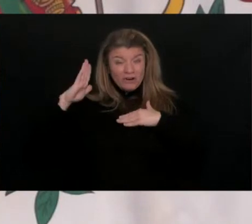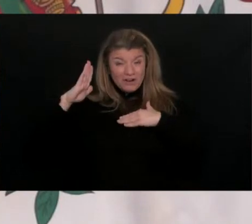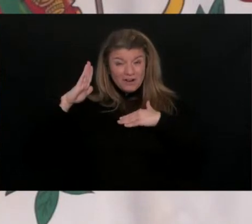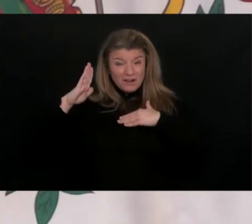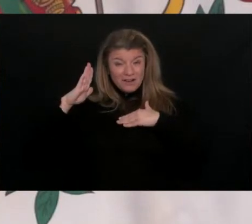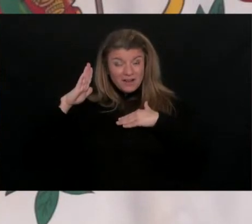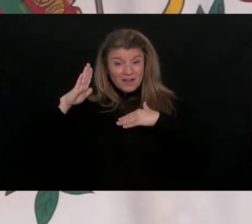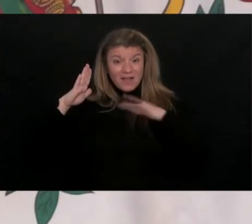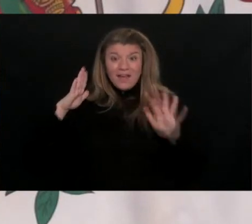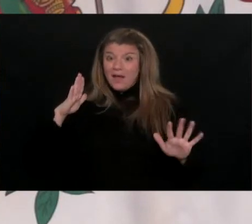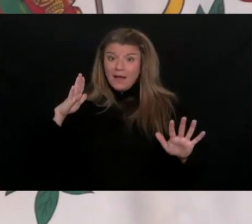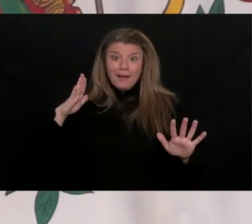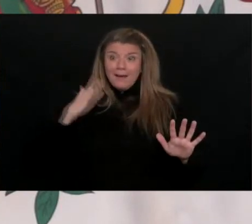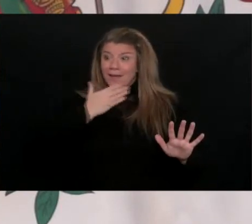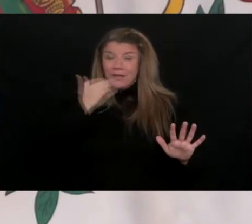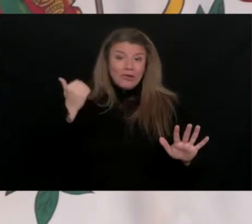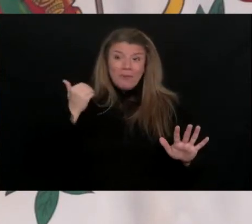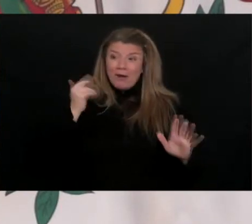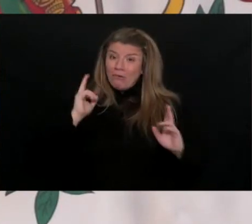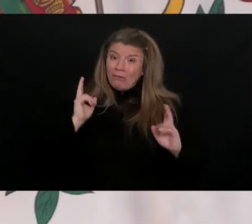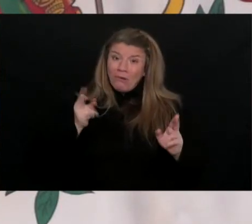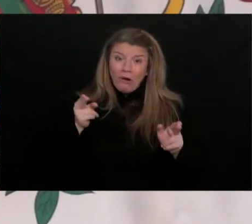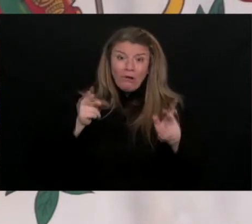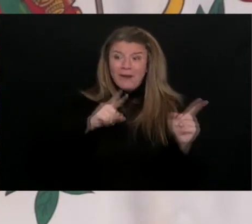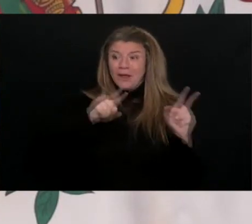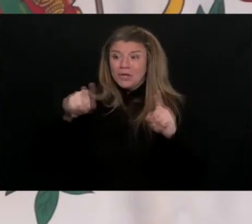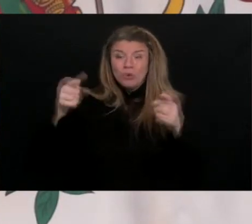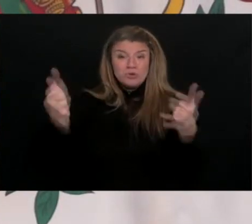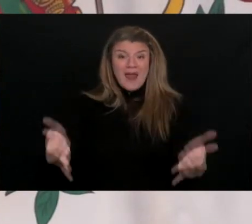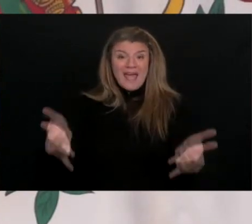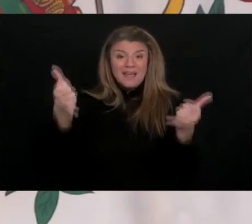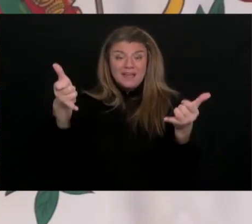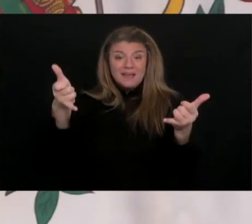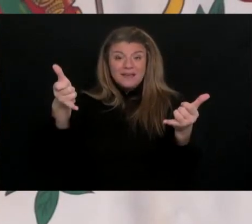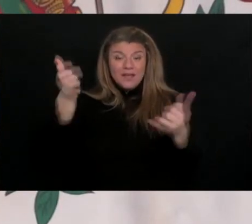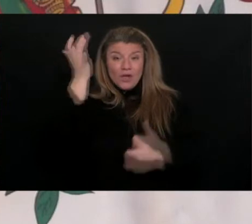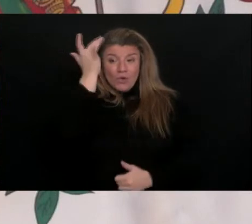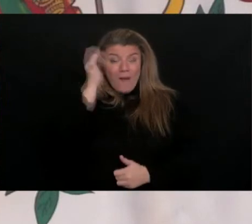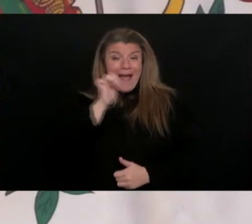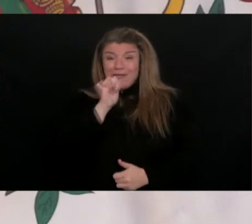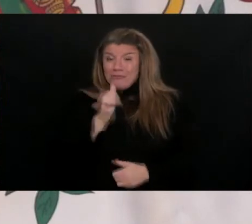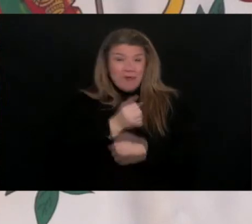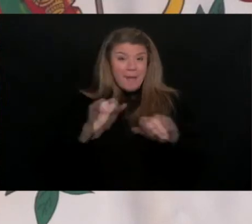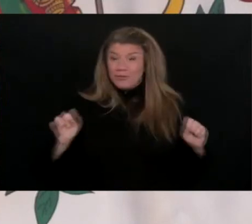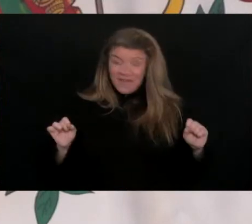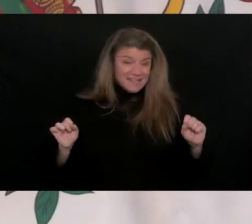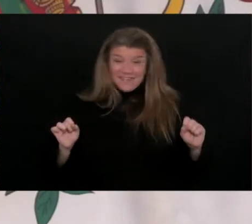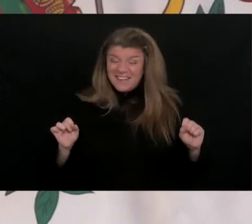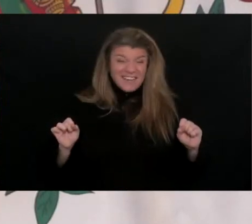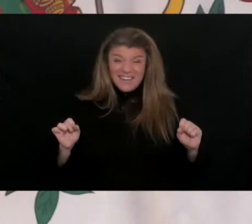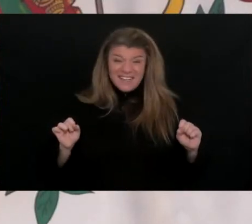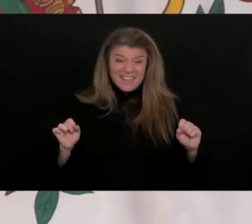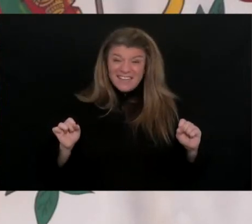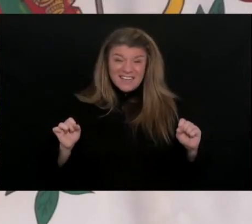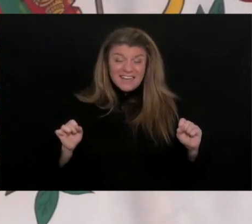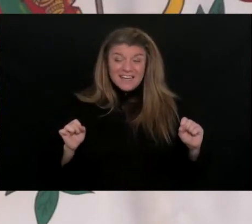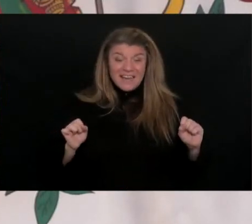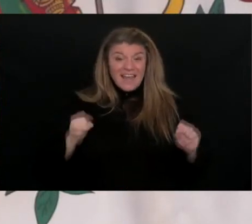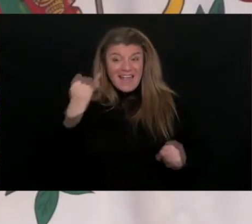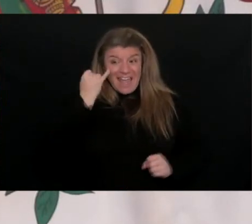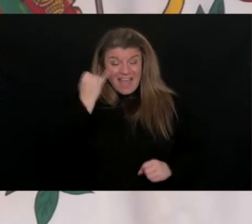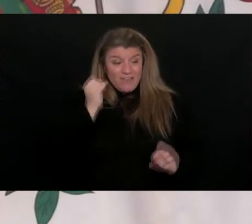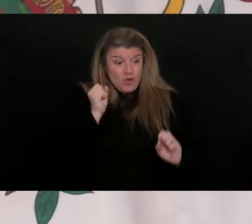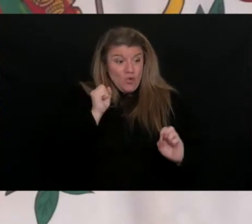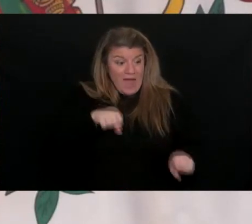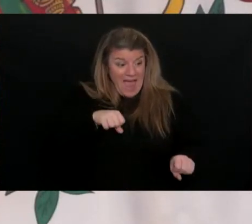you best better run to the fire today, because you're not protected. if you are absolutely eligible at